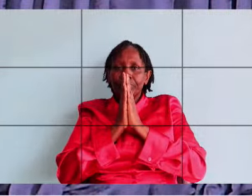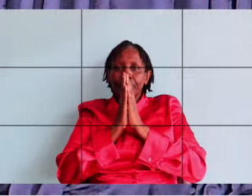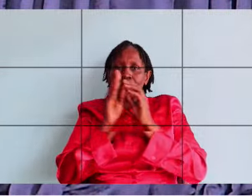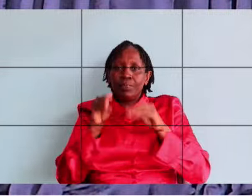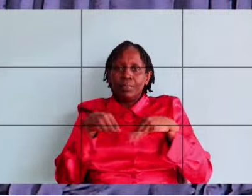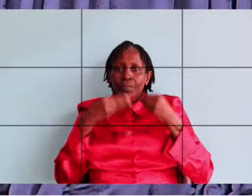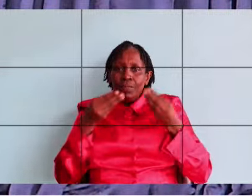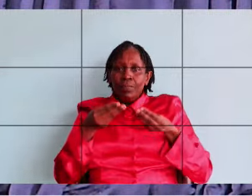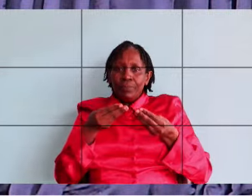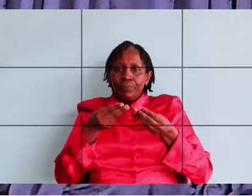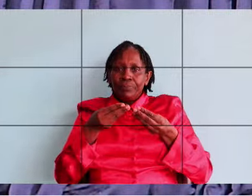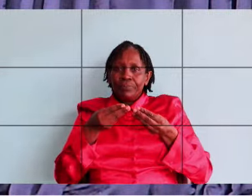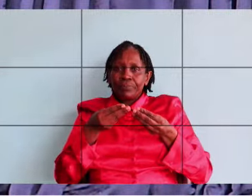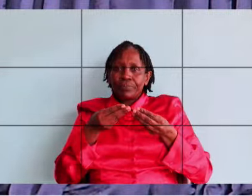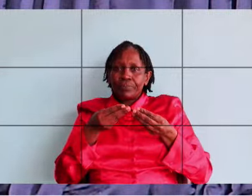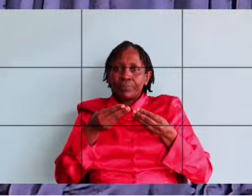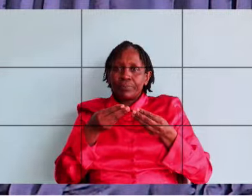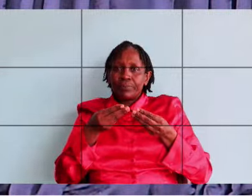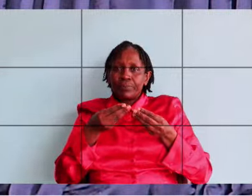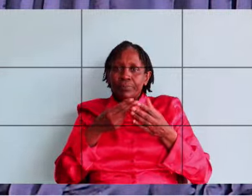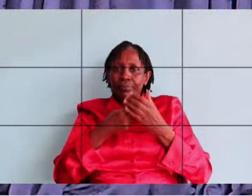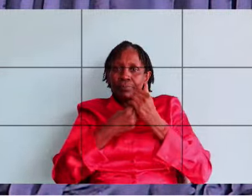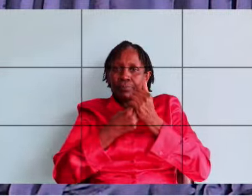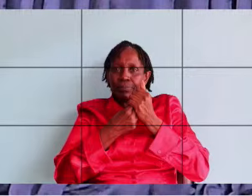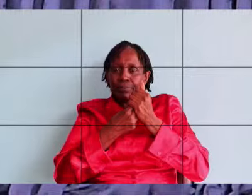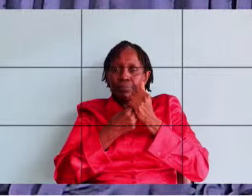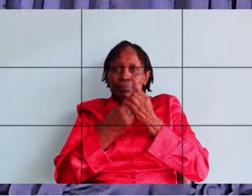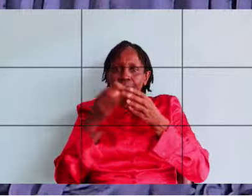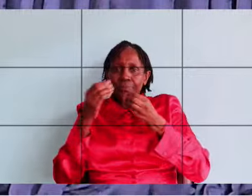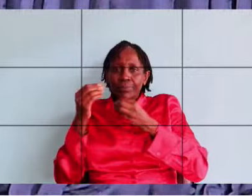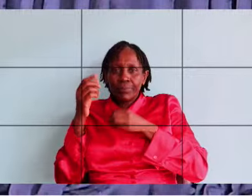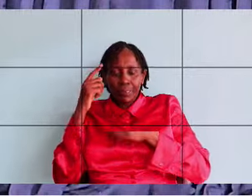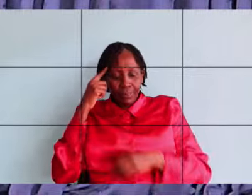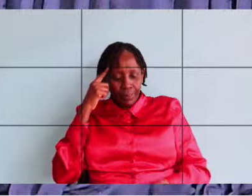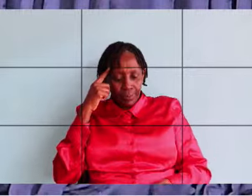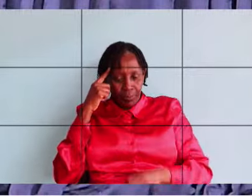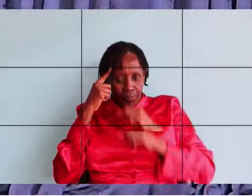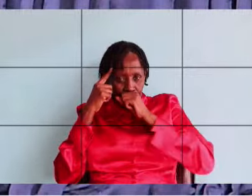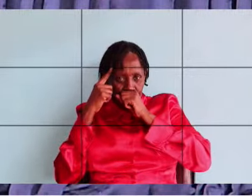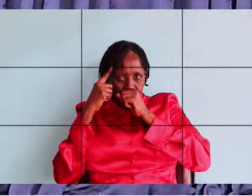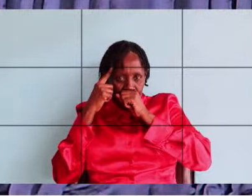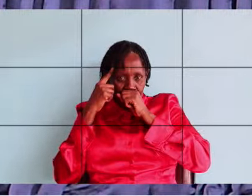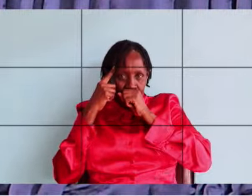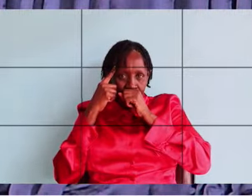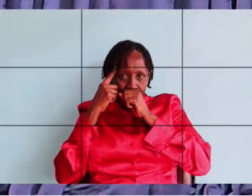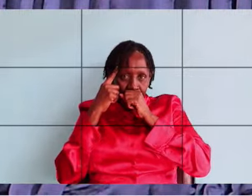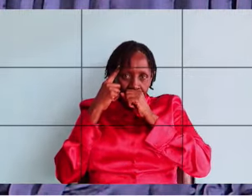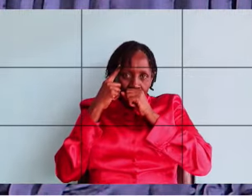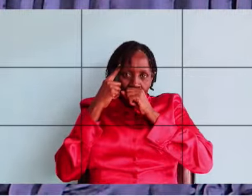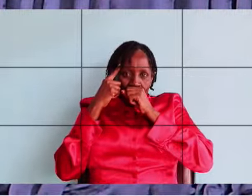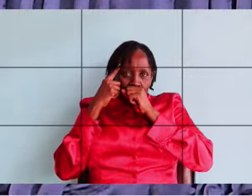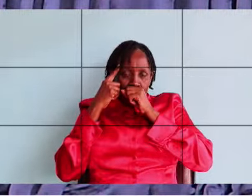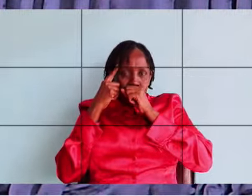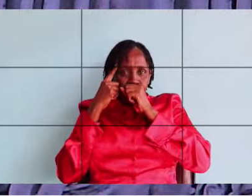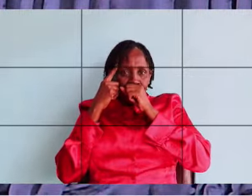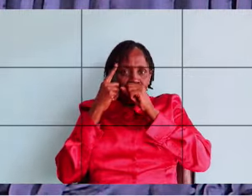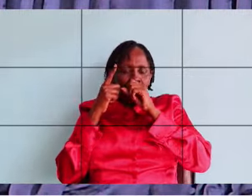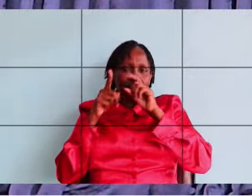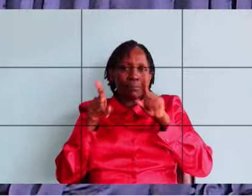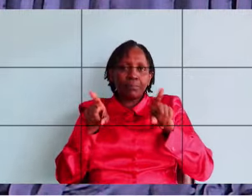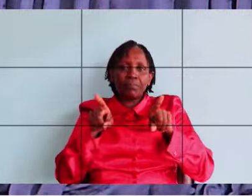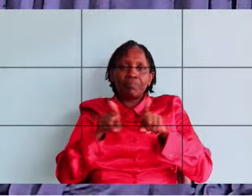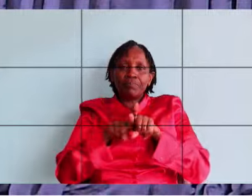How will you be engaged to go? Think about that. And as a church, we continue to ask ourselves